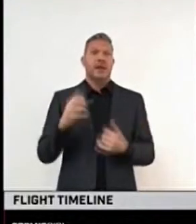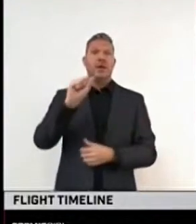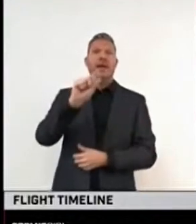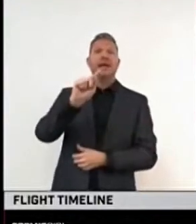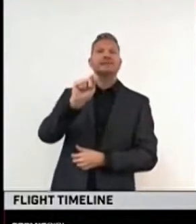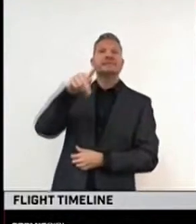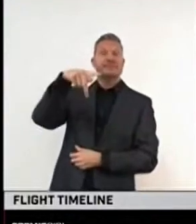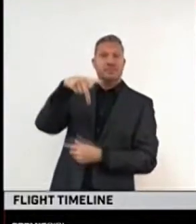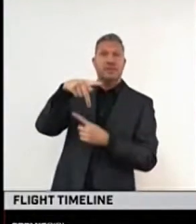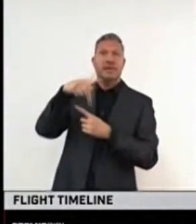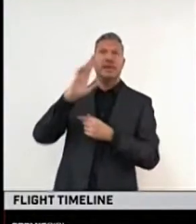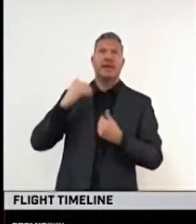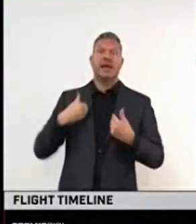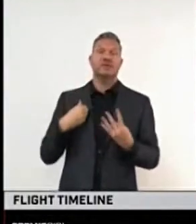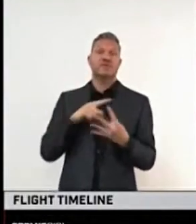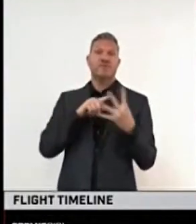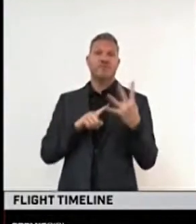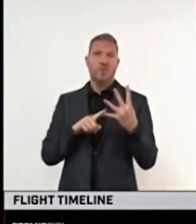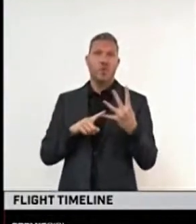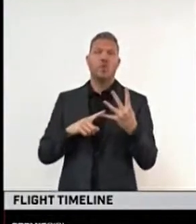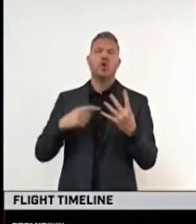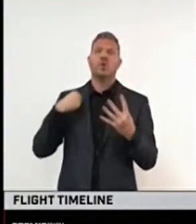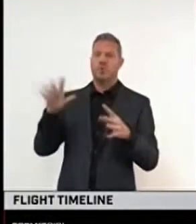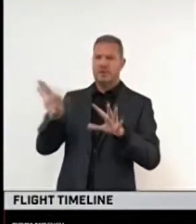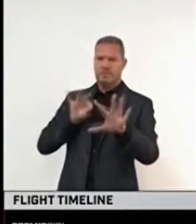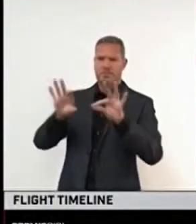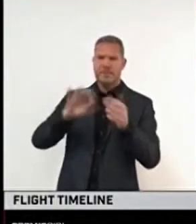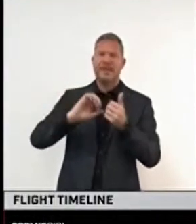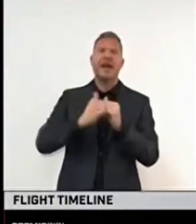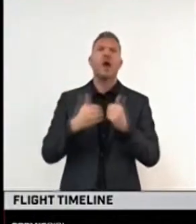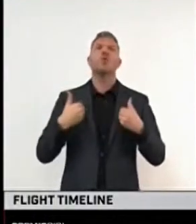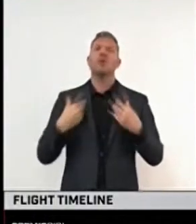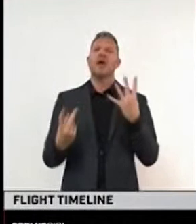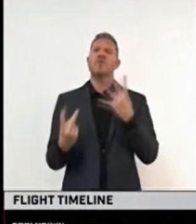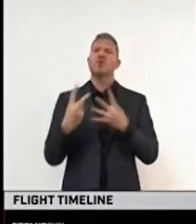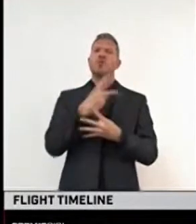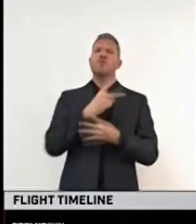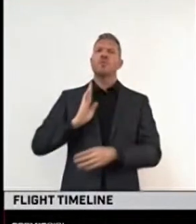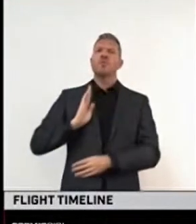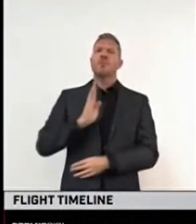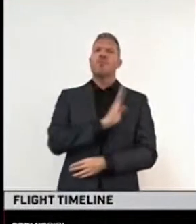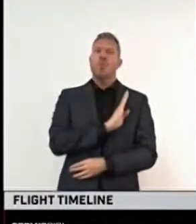flies are going through what we call the Space Experiments Review Board. And it's a